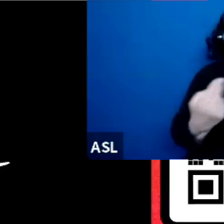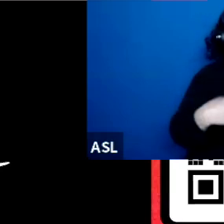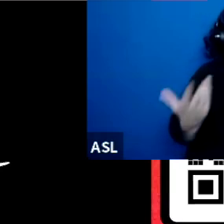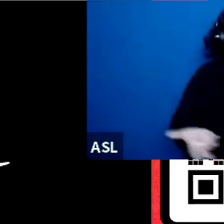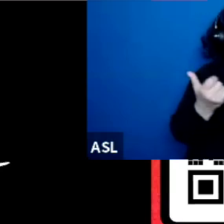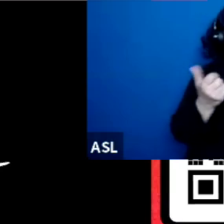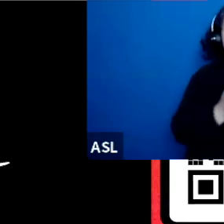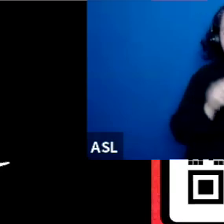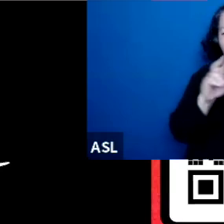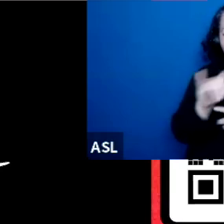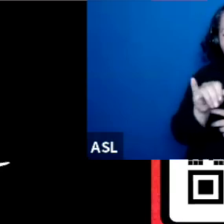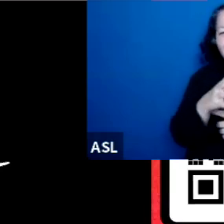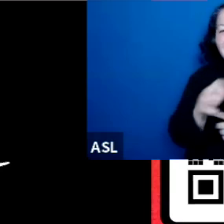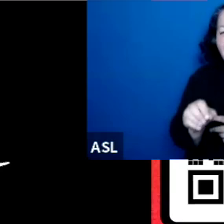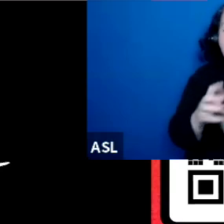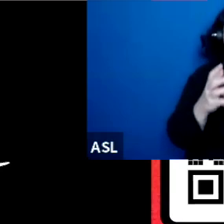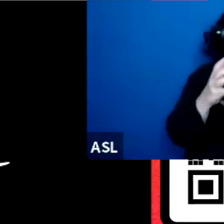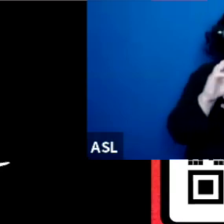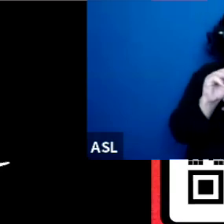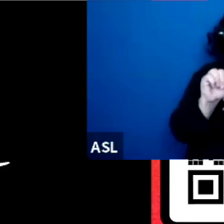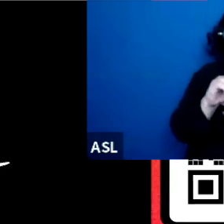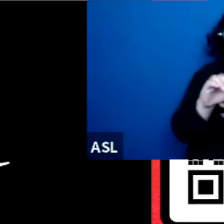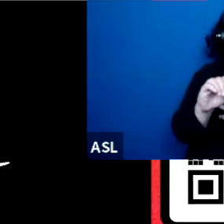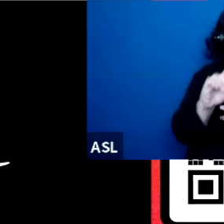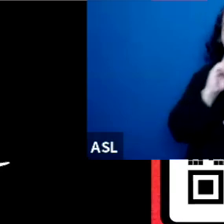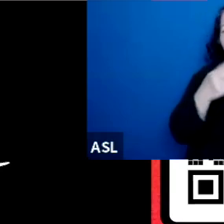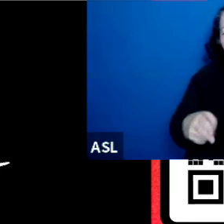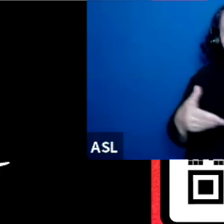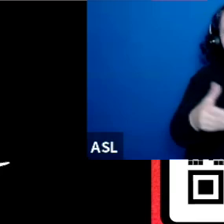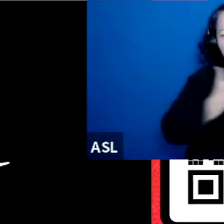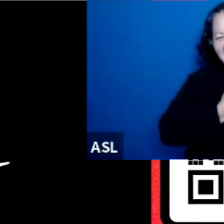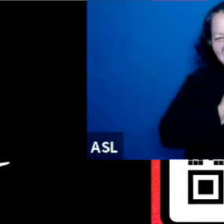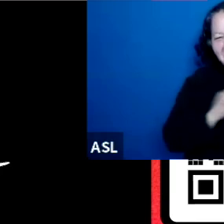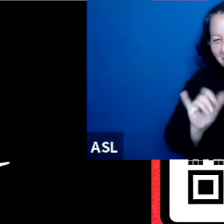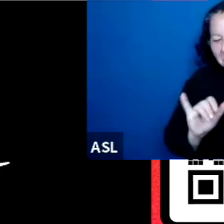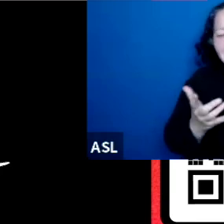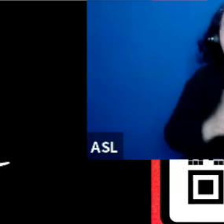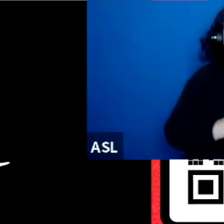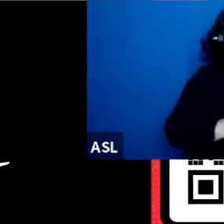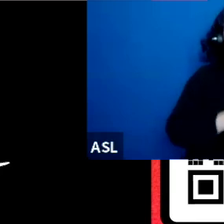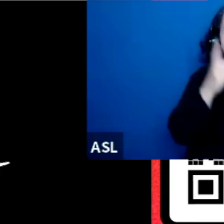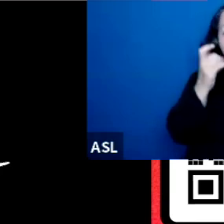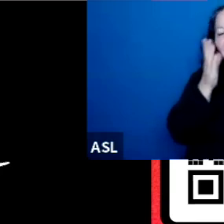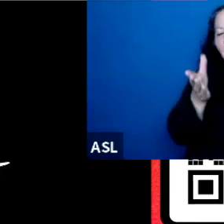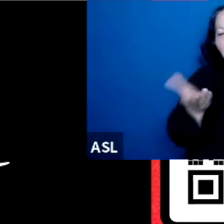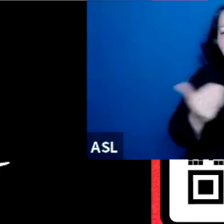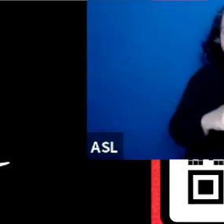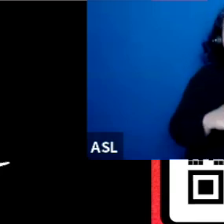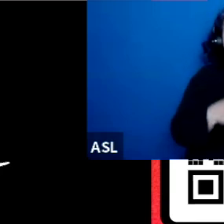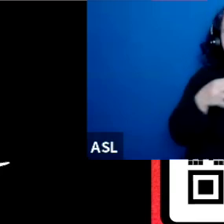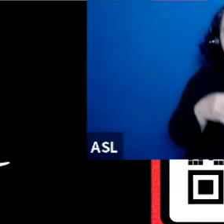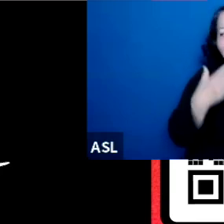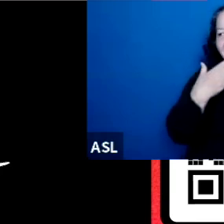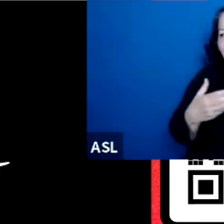myself very briefly, because it's going to circle back. Thank you, Viento. I do talk way too fast, so I appreciate